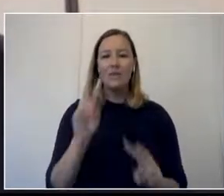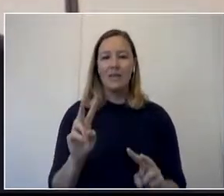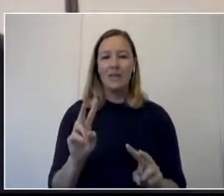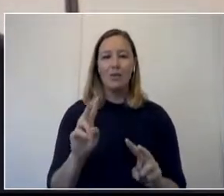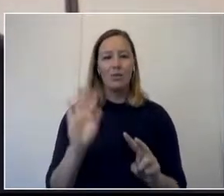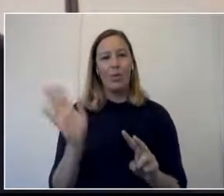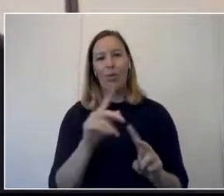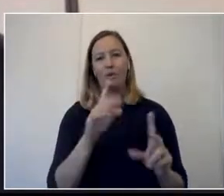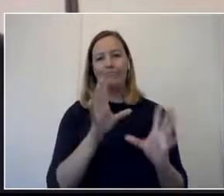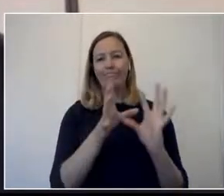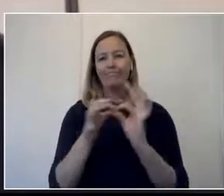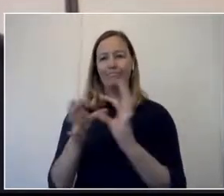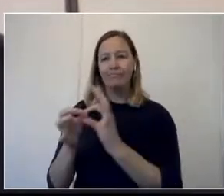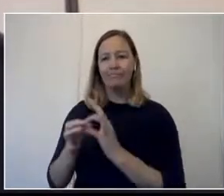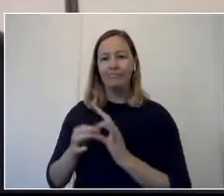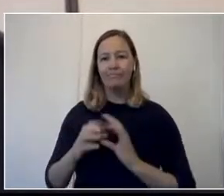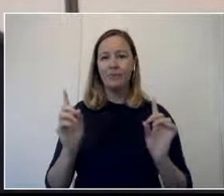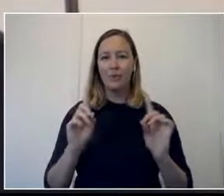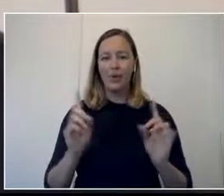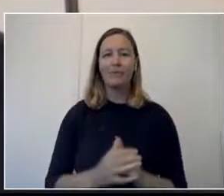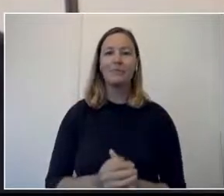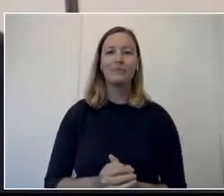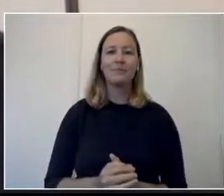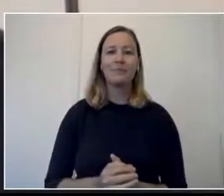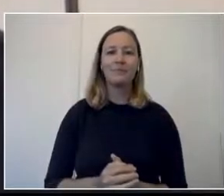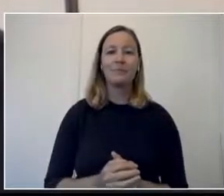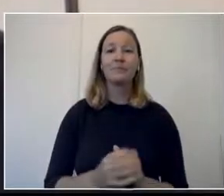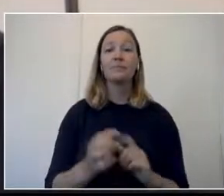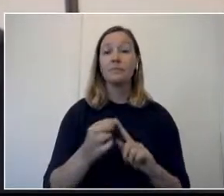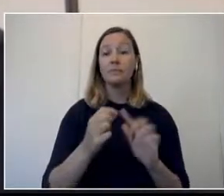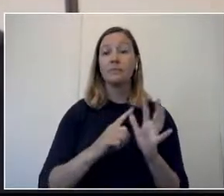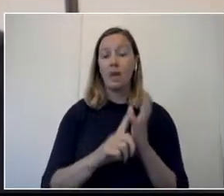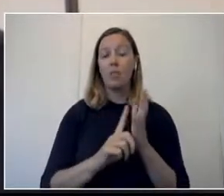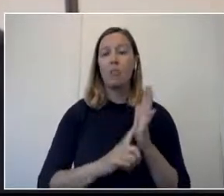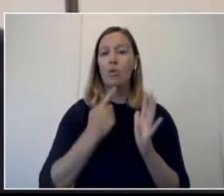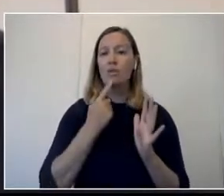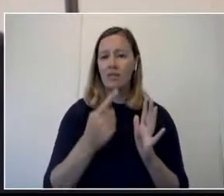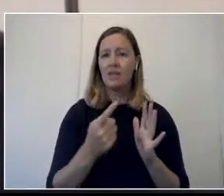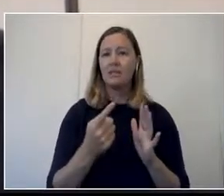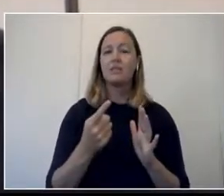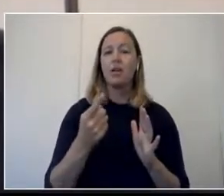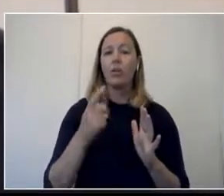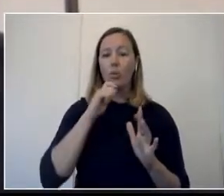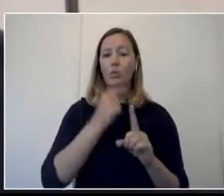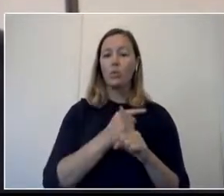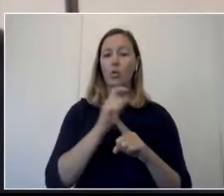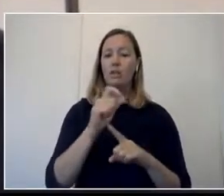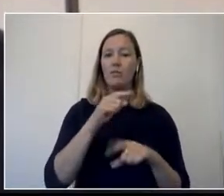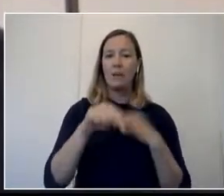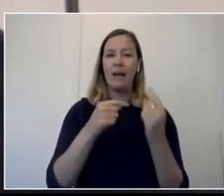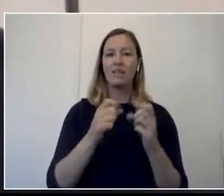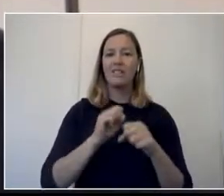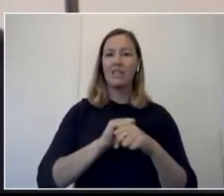call. As Paul said, we are going to talk a little bit about this COVID